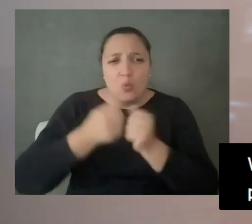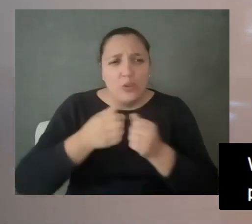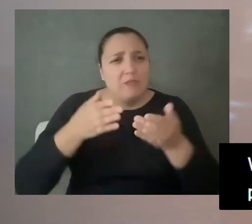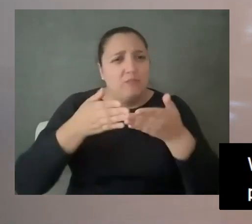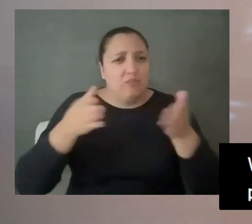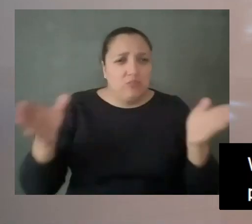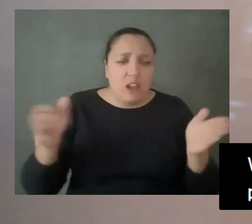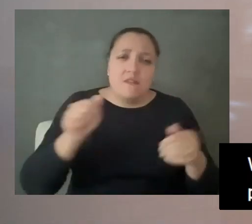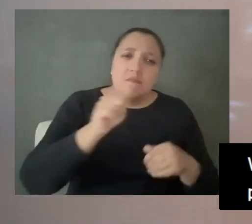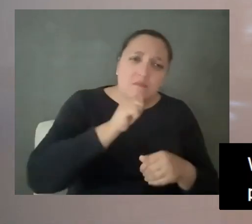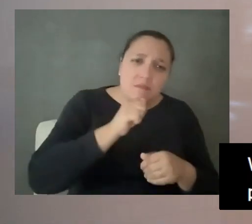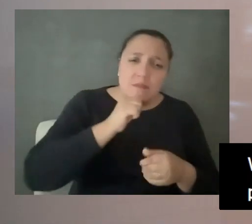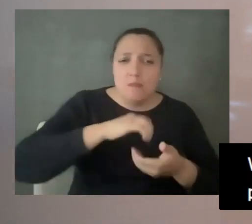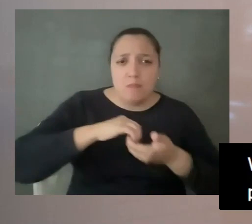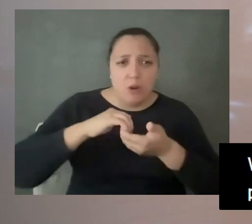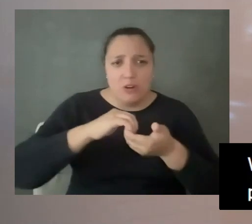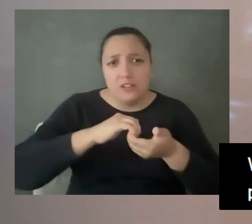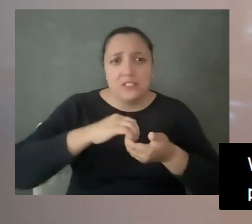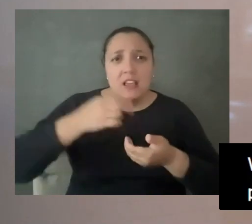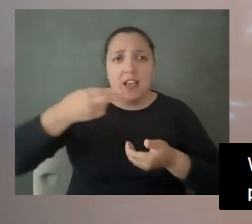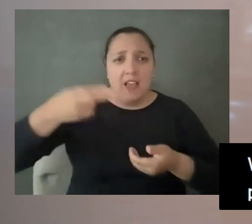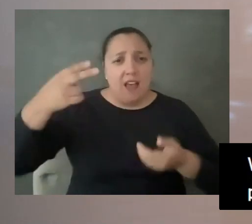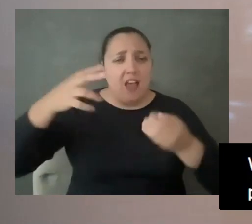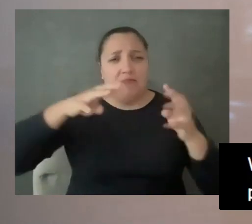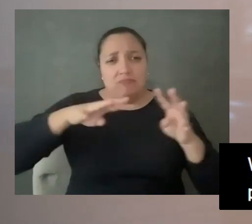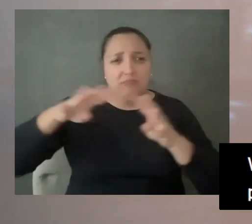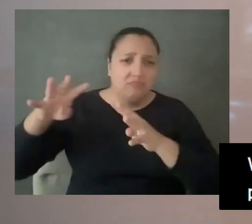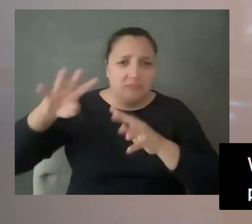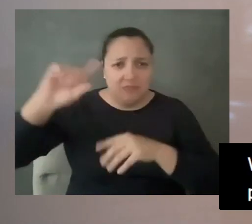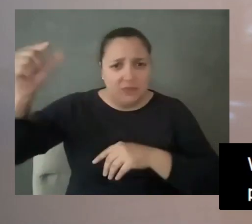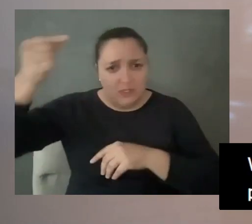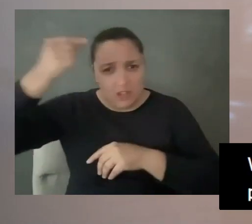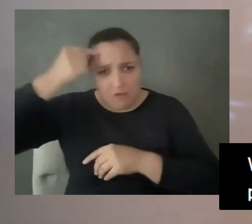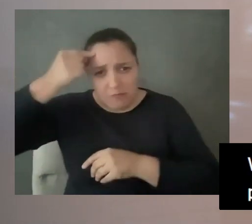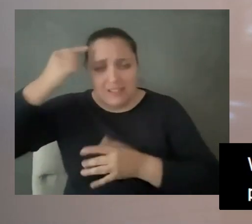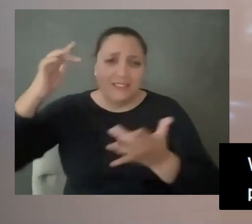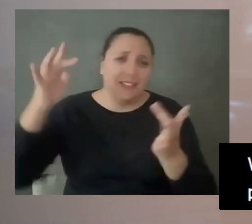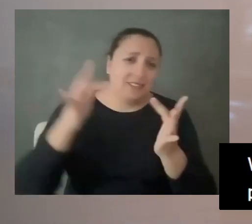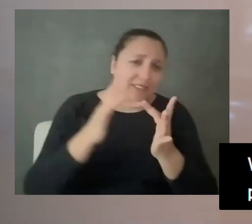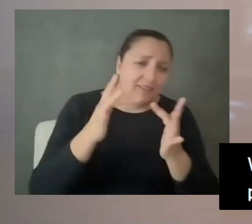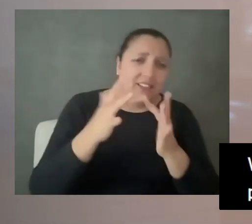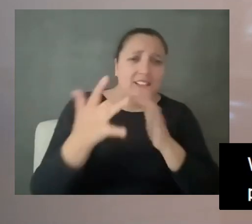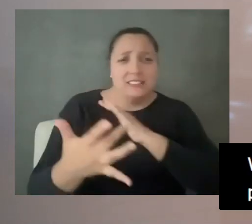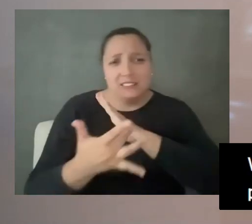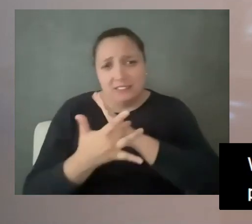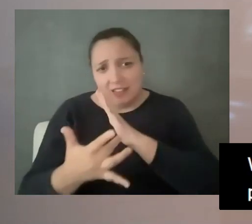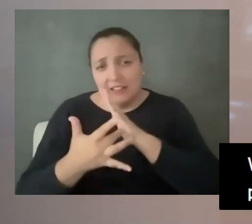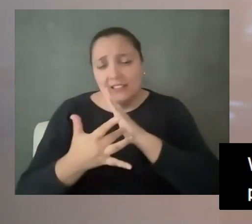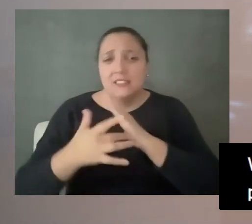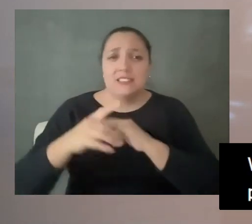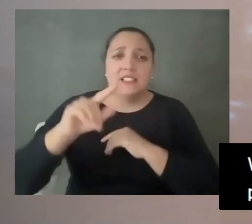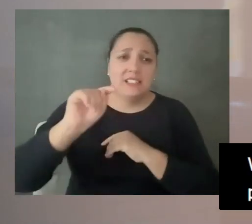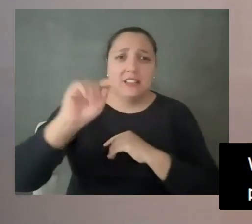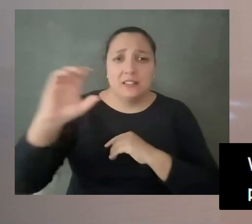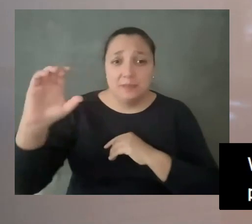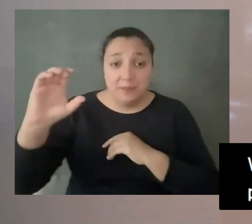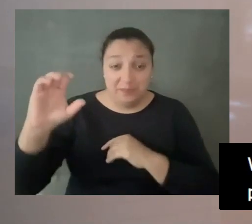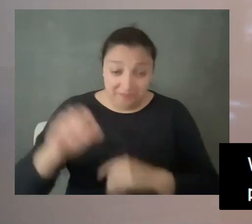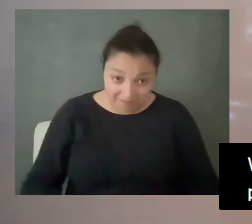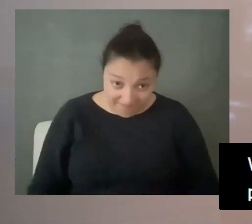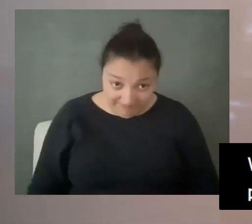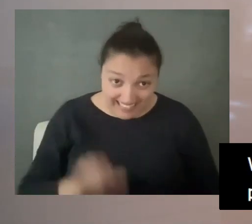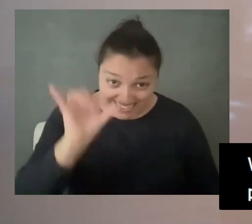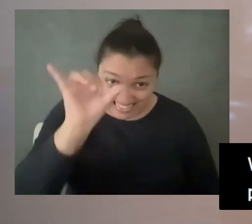and high-profile federal and local government projects in technology and telecommunications. That's exactly what we